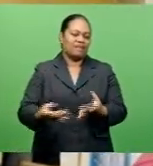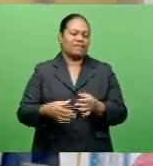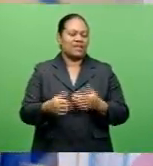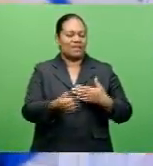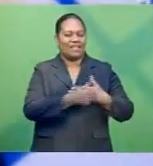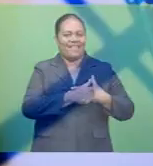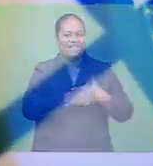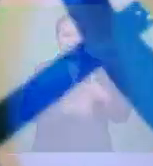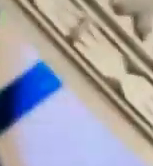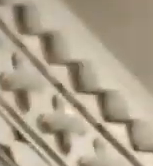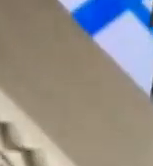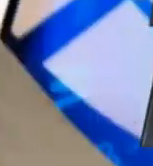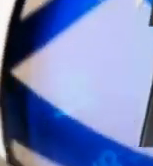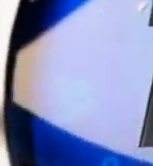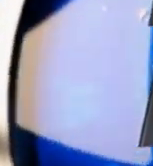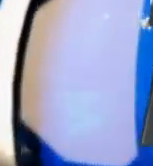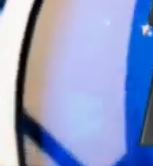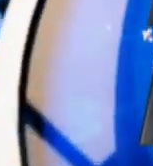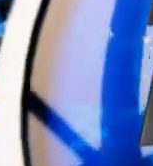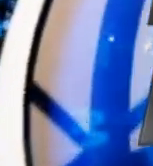safe.